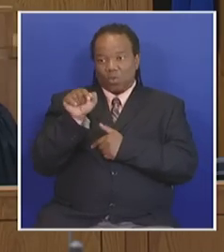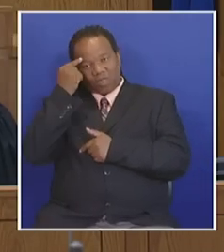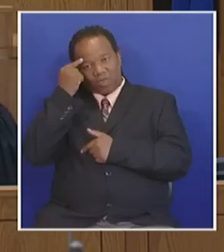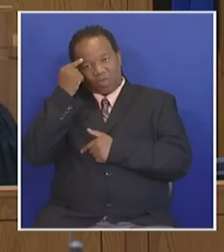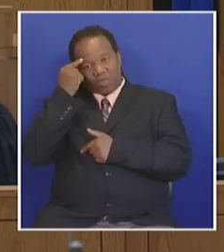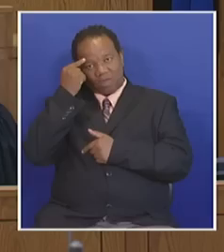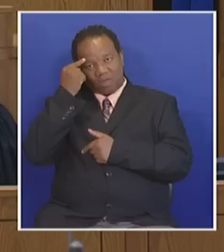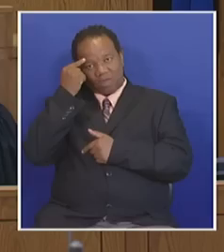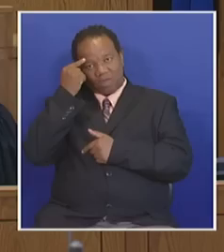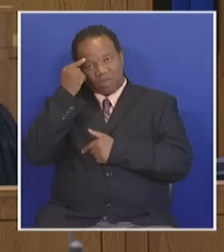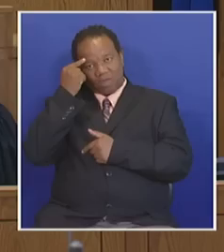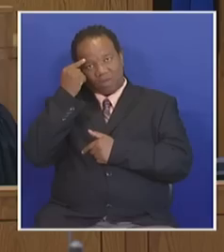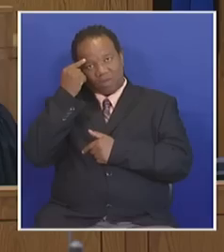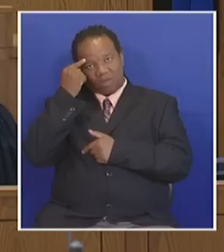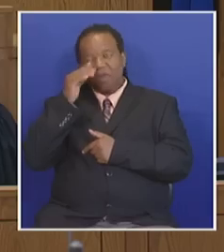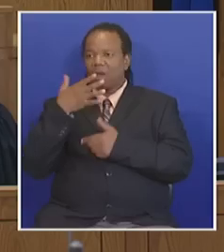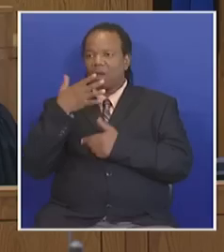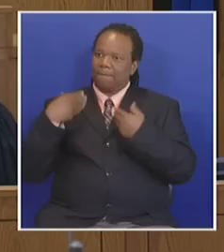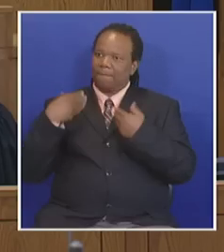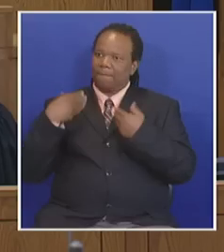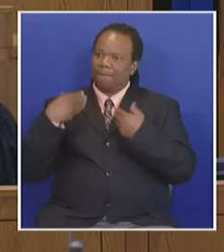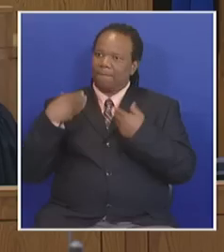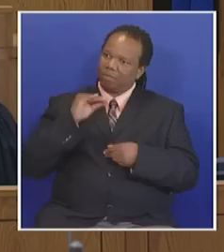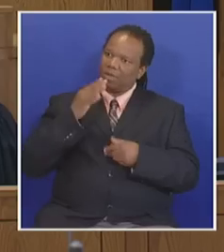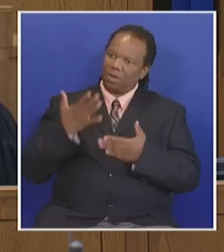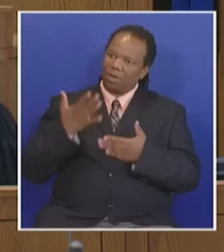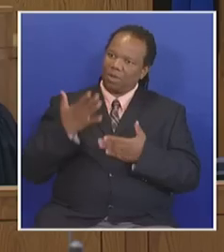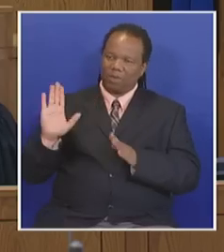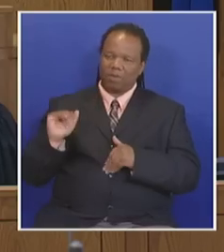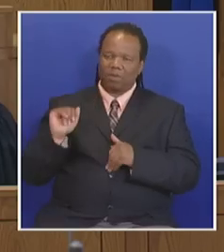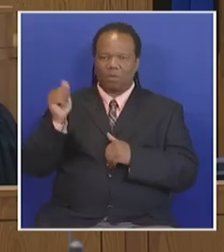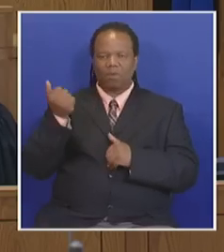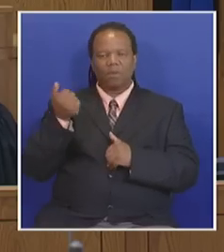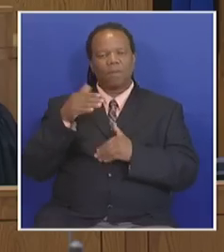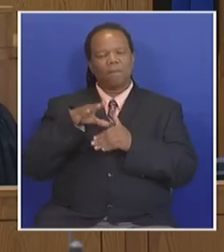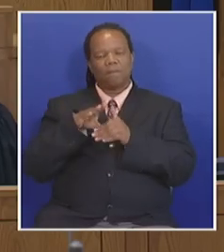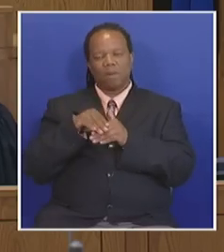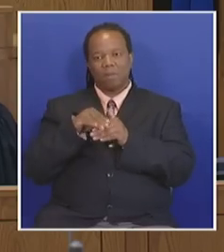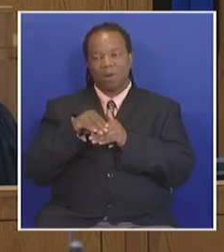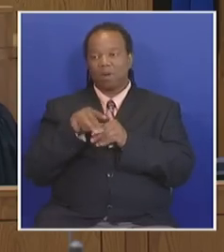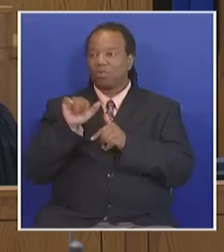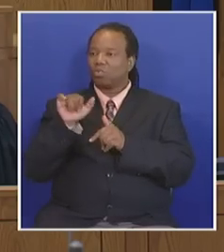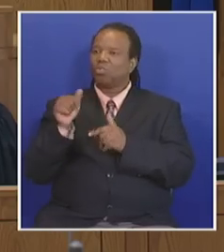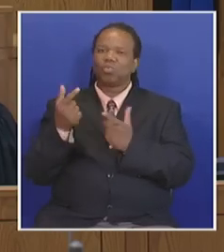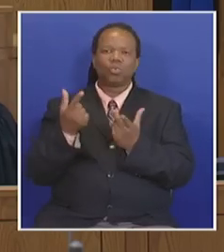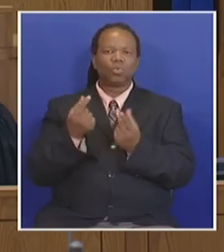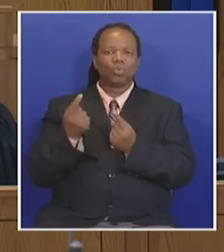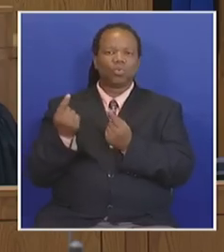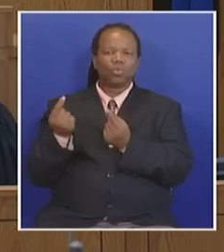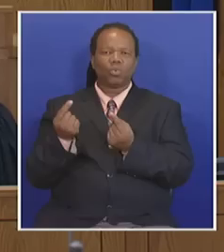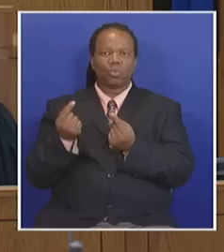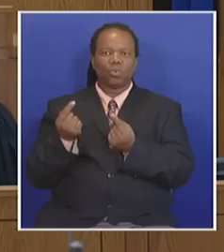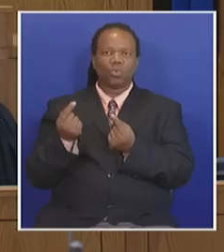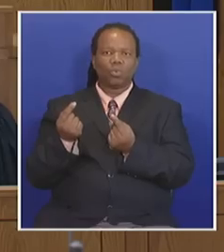Ntebe, honorable, I am speaking. Remember, honorable members, that what you do and think is only between